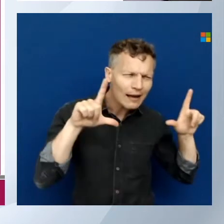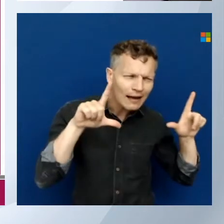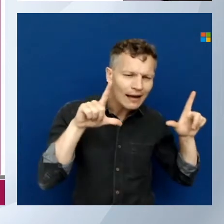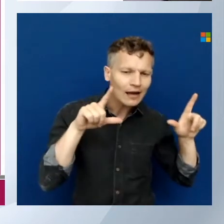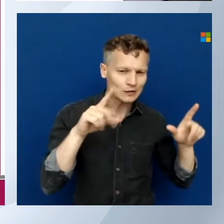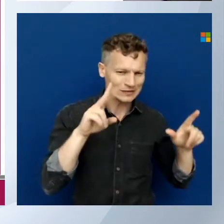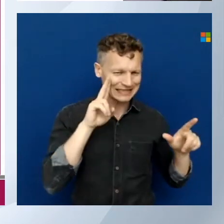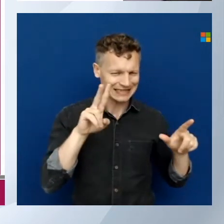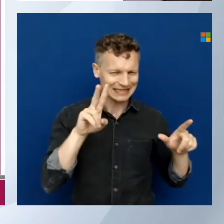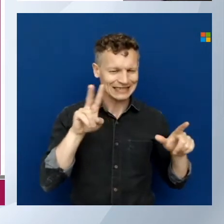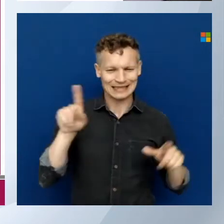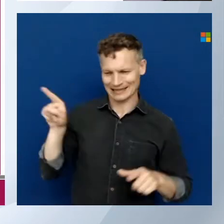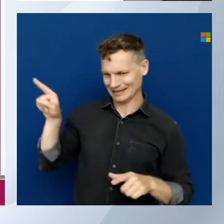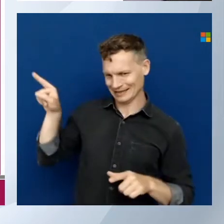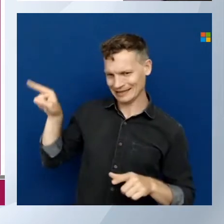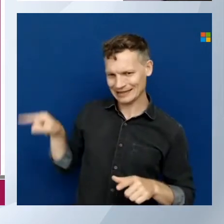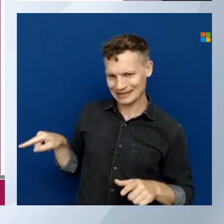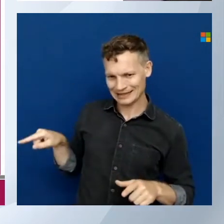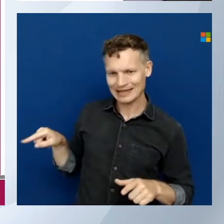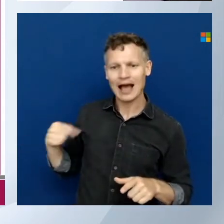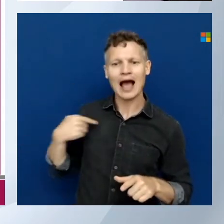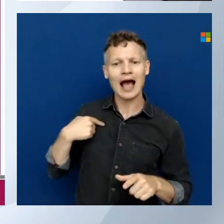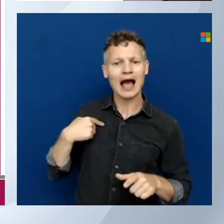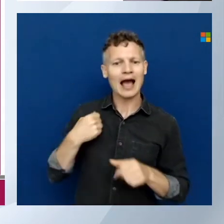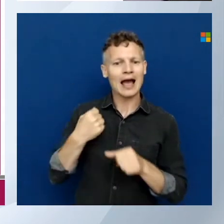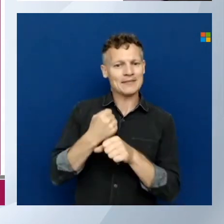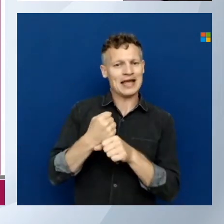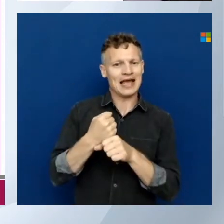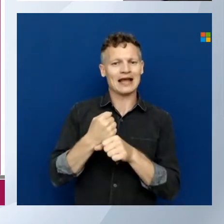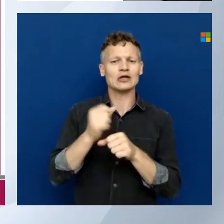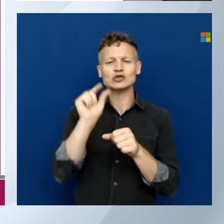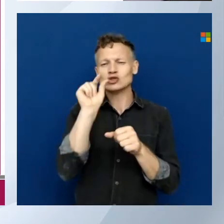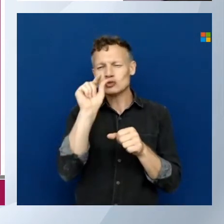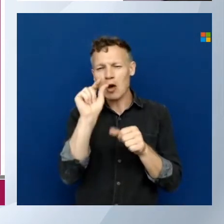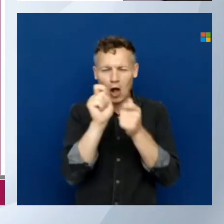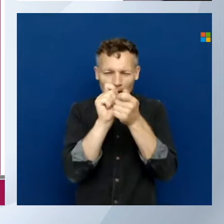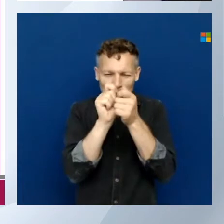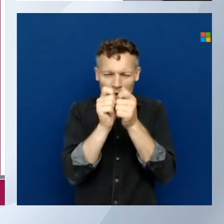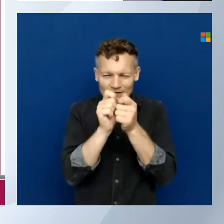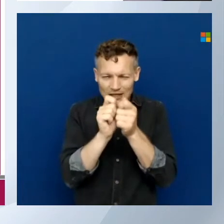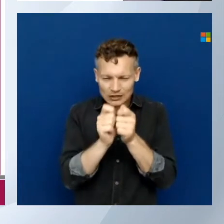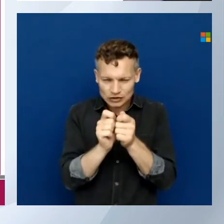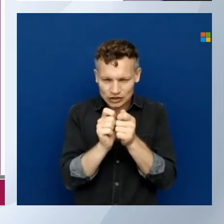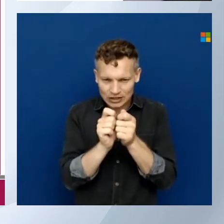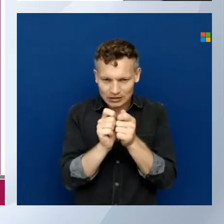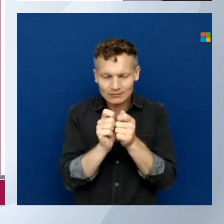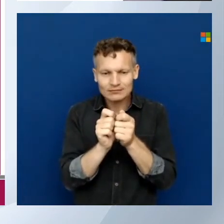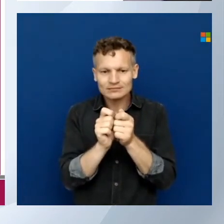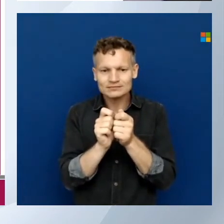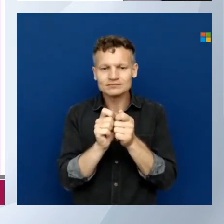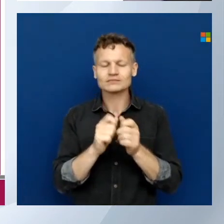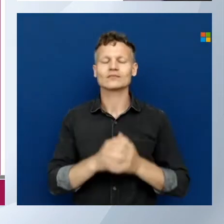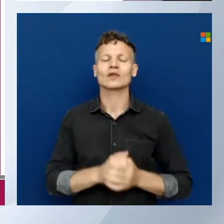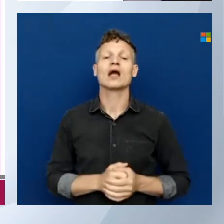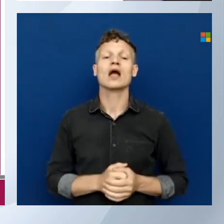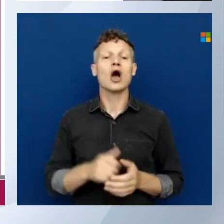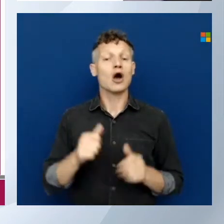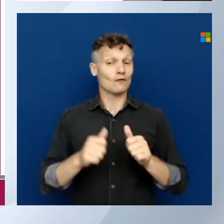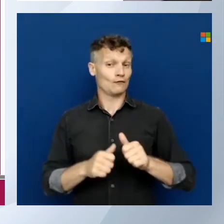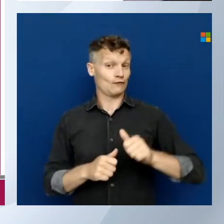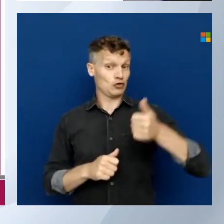that original PowerShell script that I used. First of all, because I was very curious